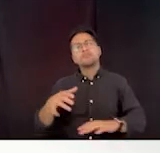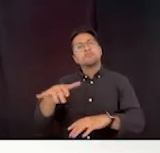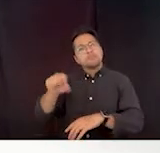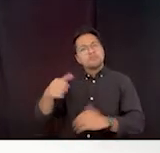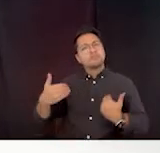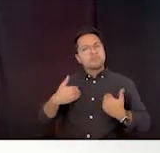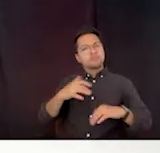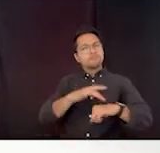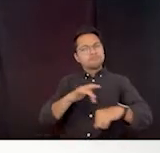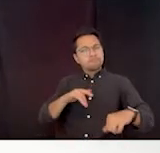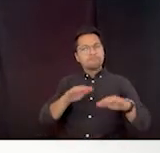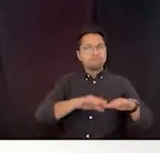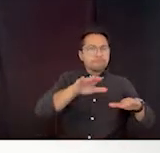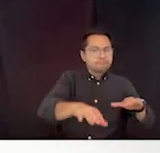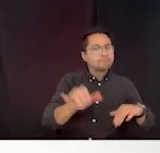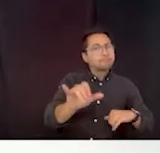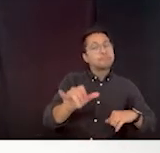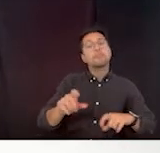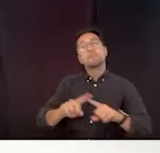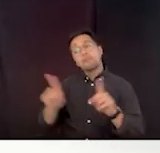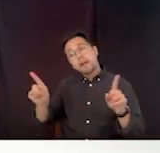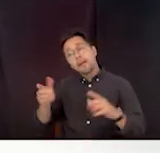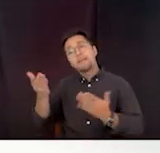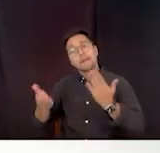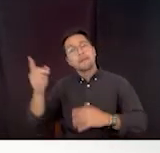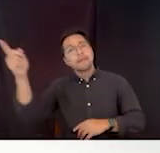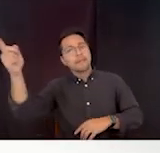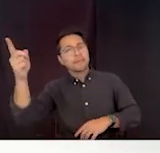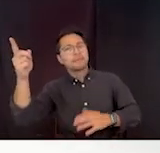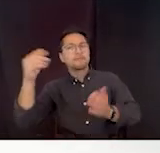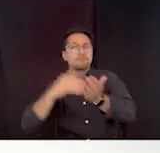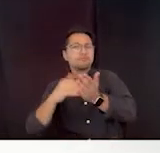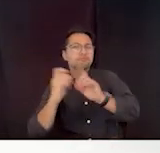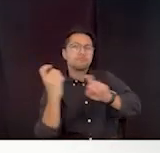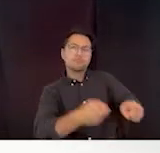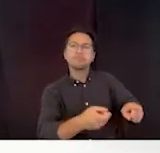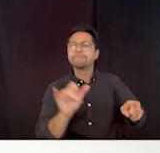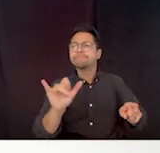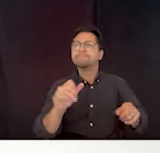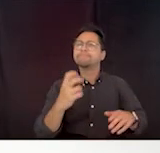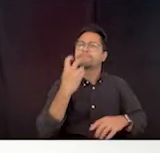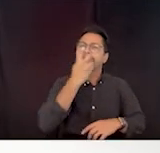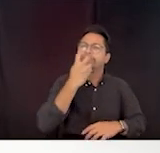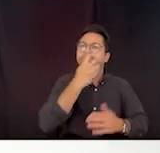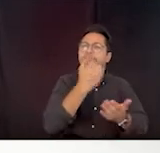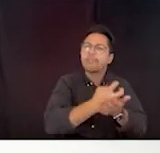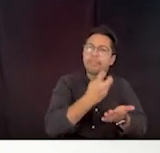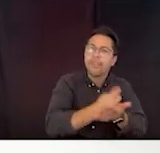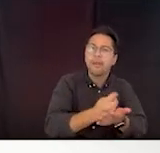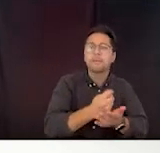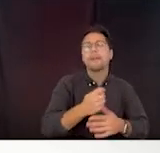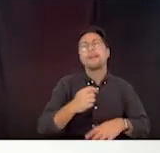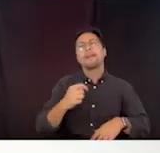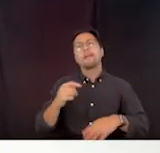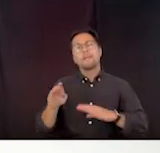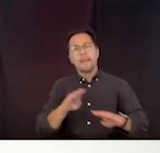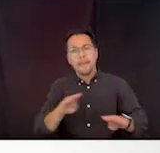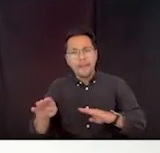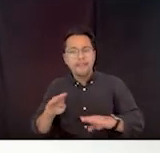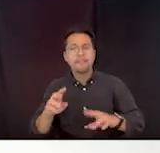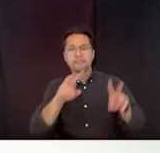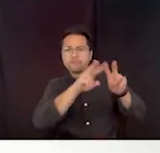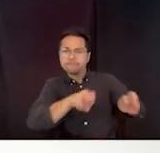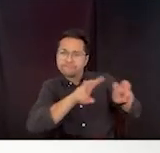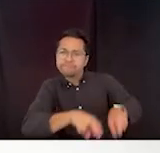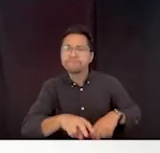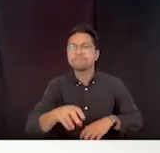if you have a diagnosis, you might also be given scripts for things like speech therapy or applied behavior analysis or occupational